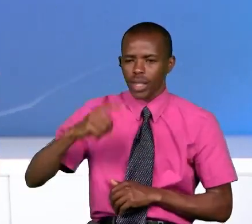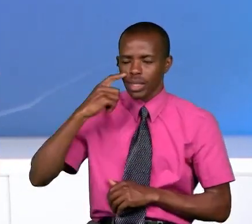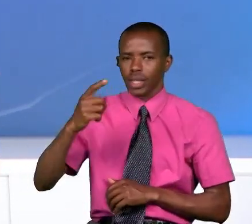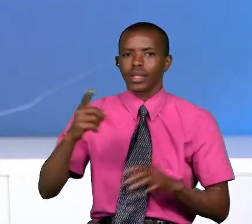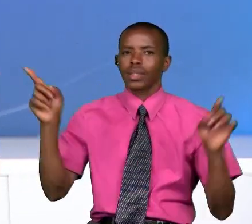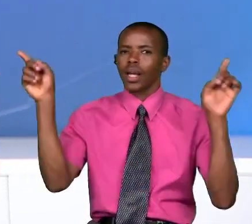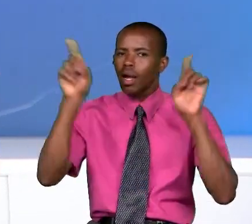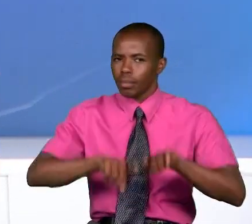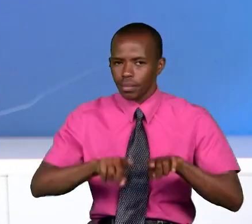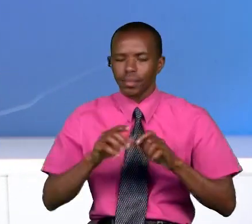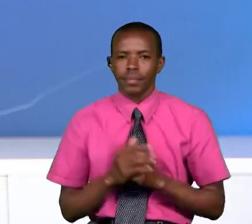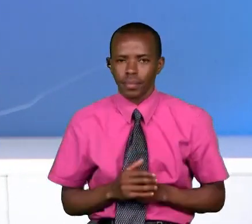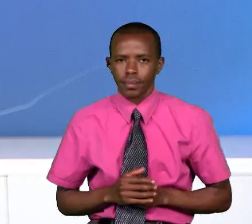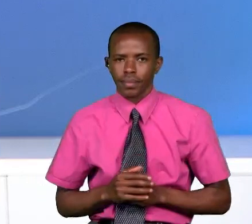being.